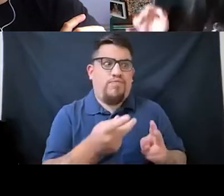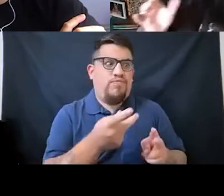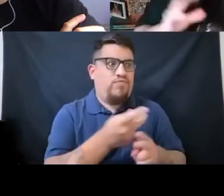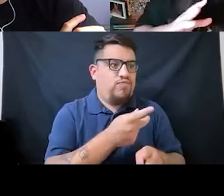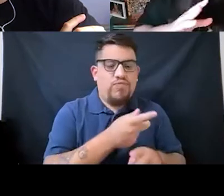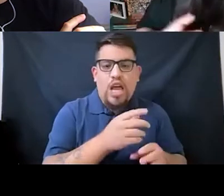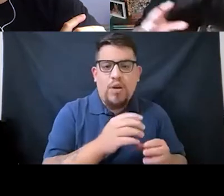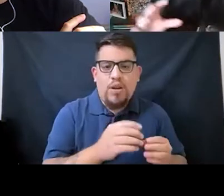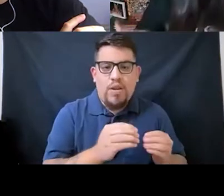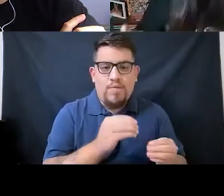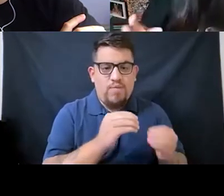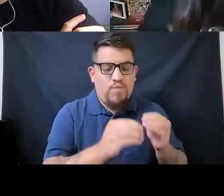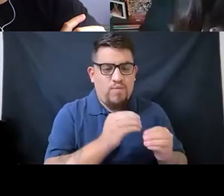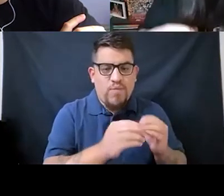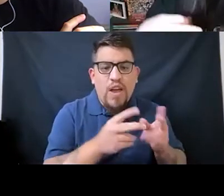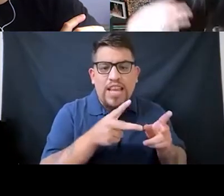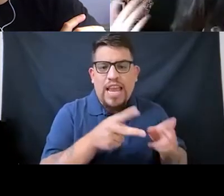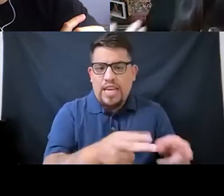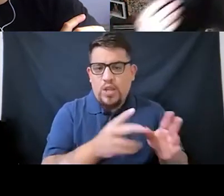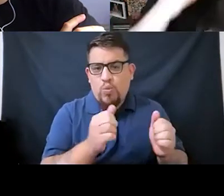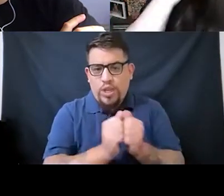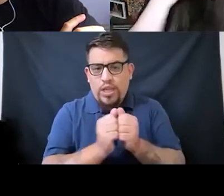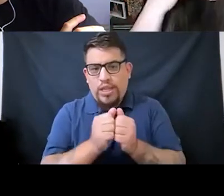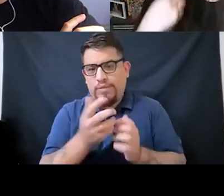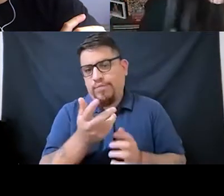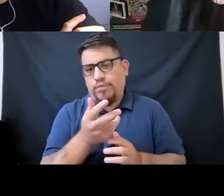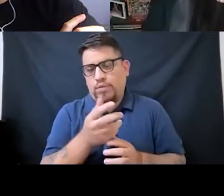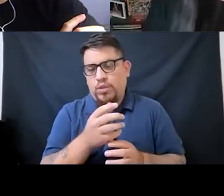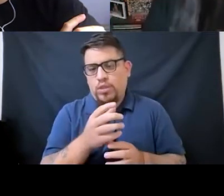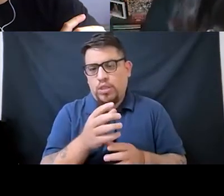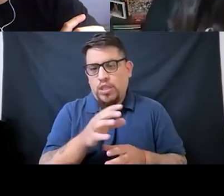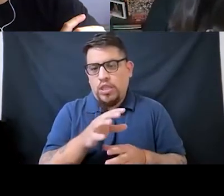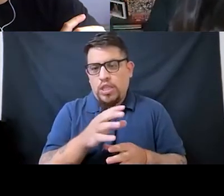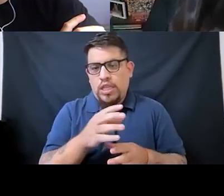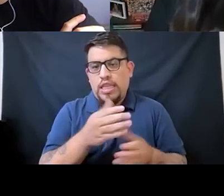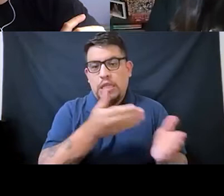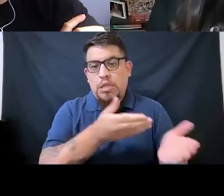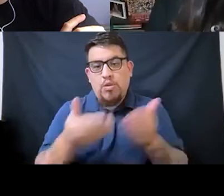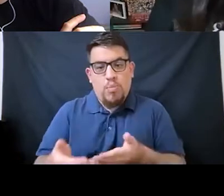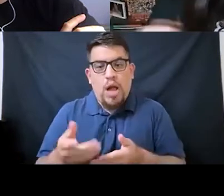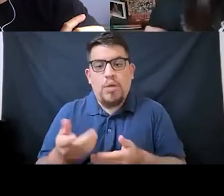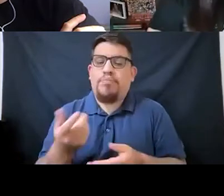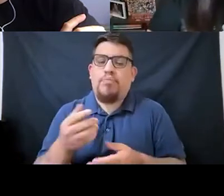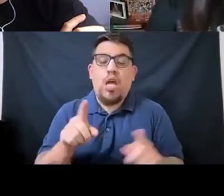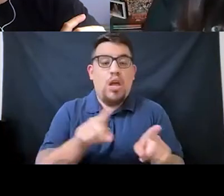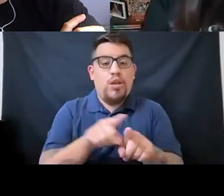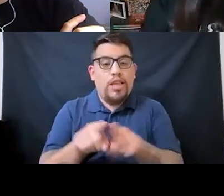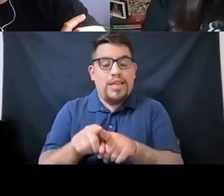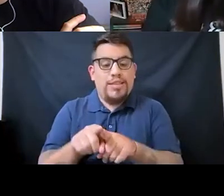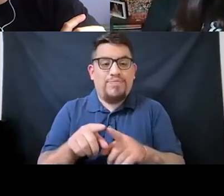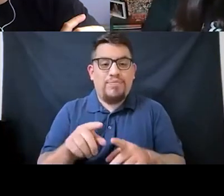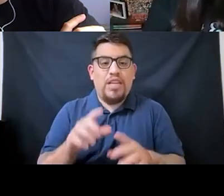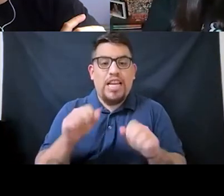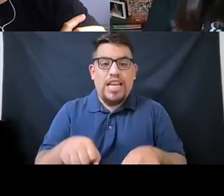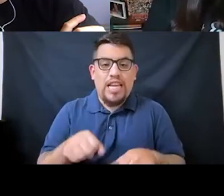polishing up and doing, like, edits with the contributors that we ended up selecting. But I also, just to kind of boomerang